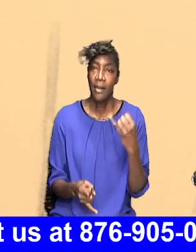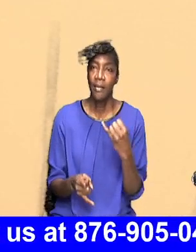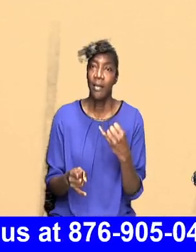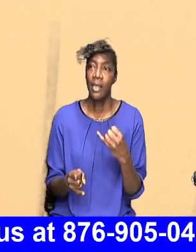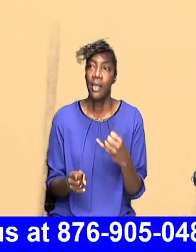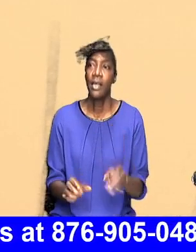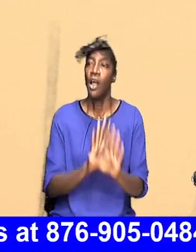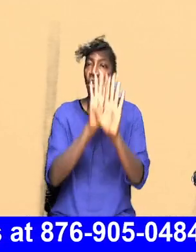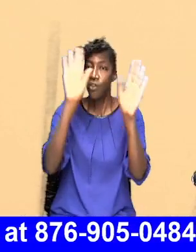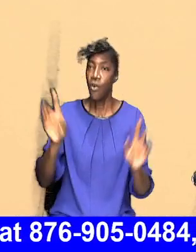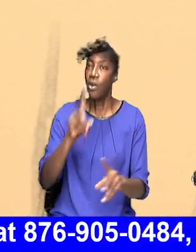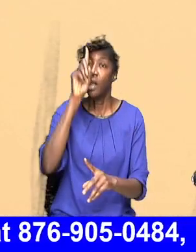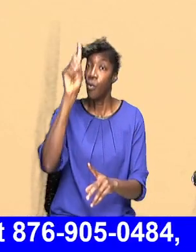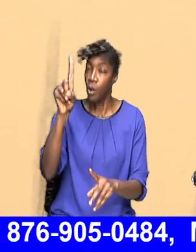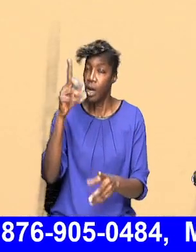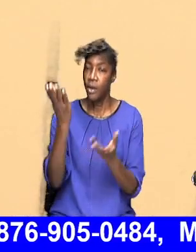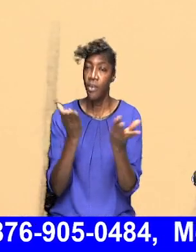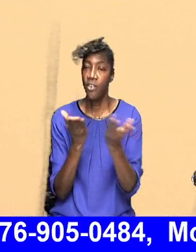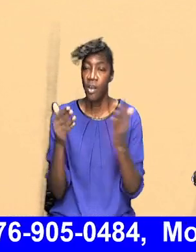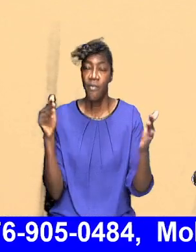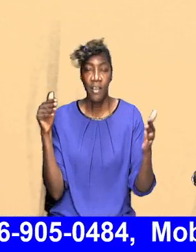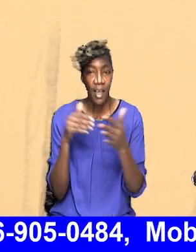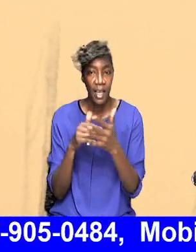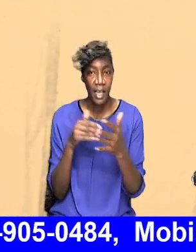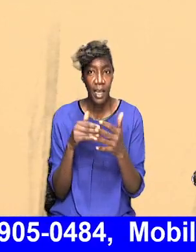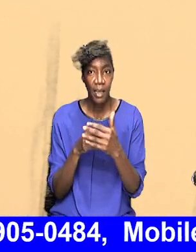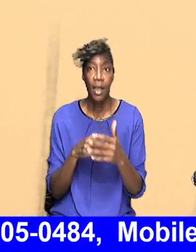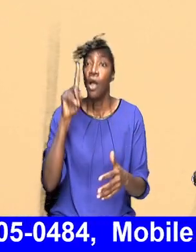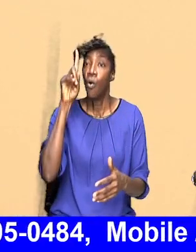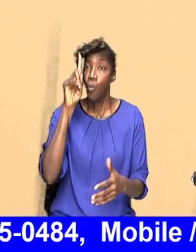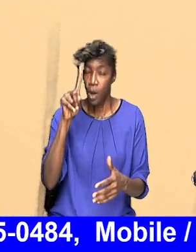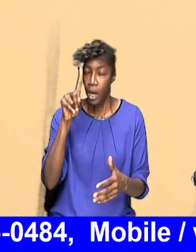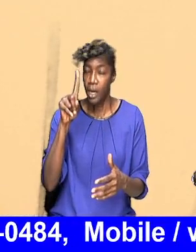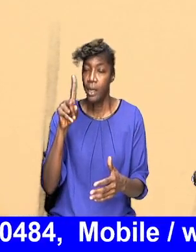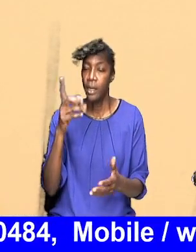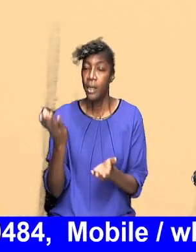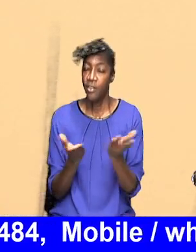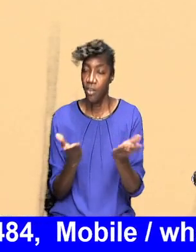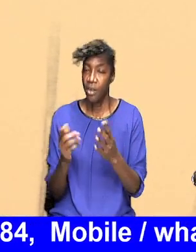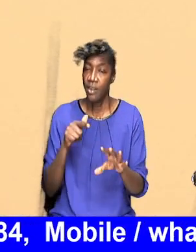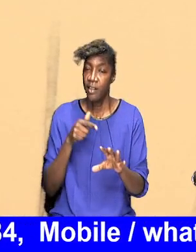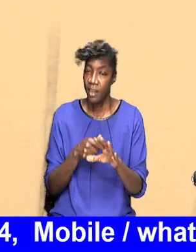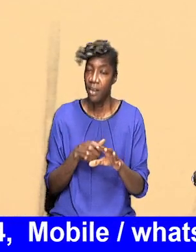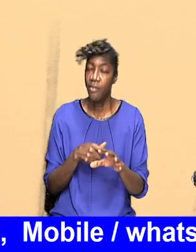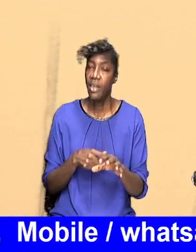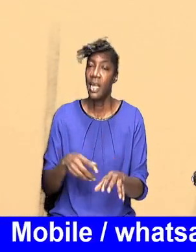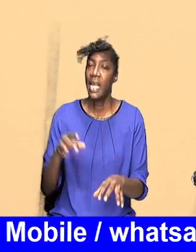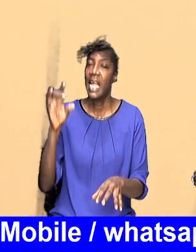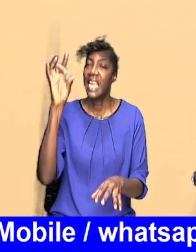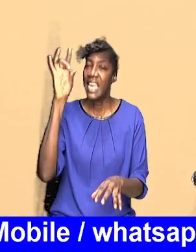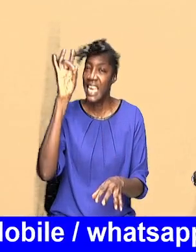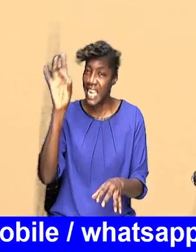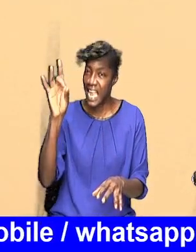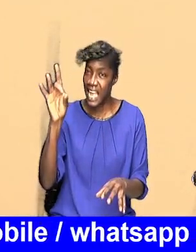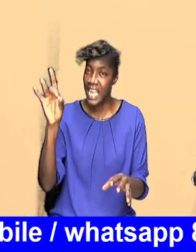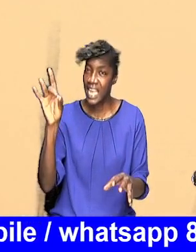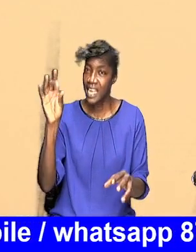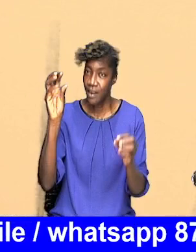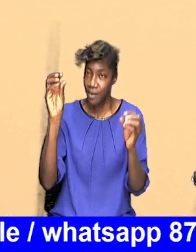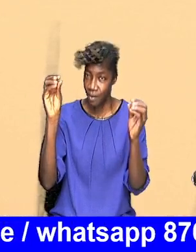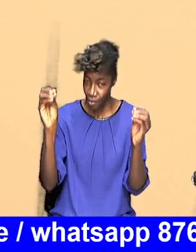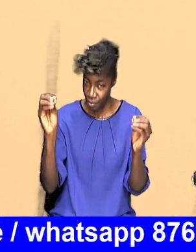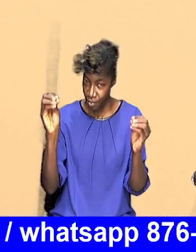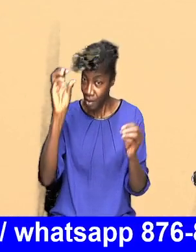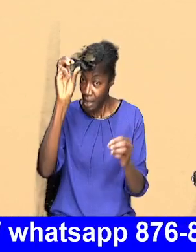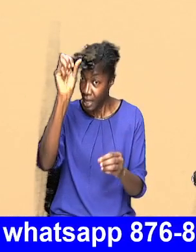have one service again. Amen. So there's going to be one service this Sunday starting at 9 a.m. So it's important that